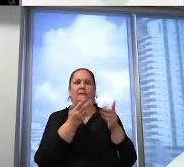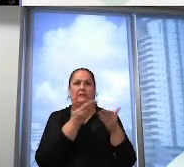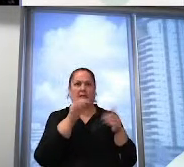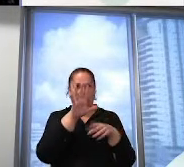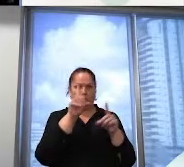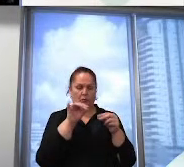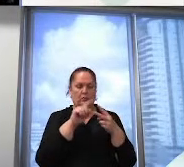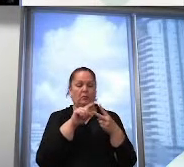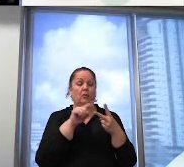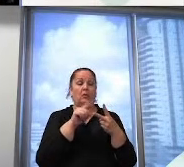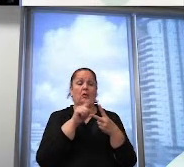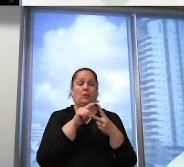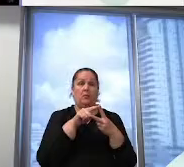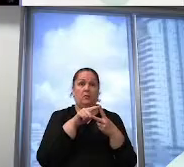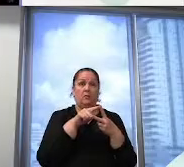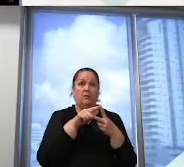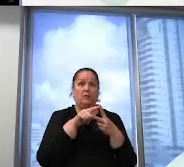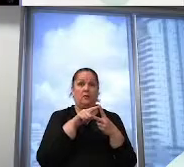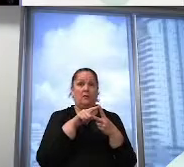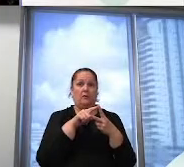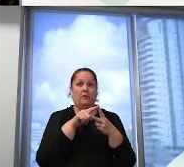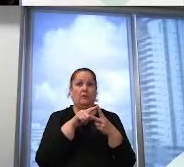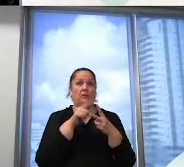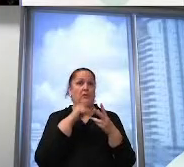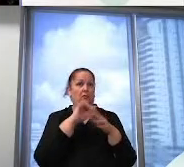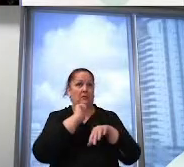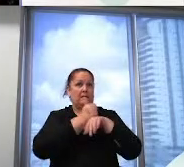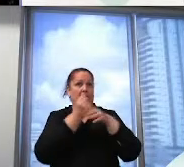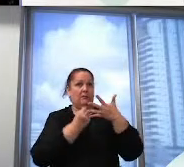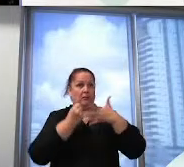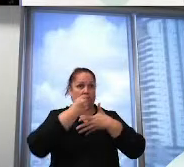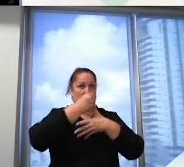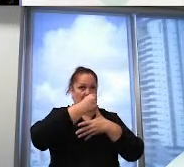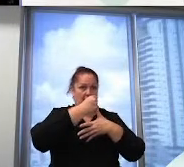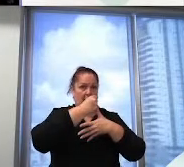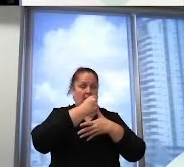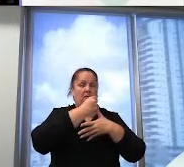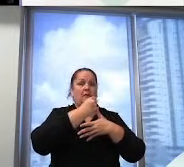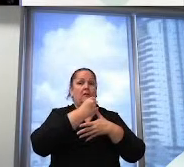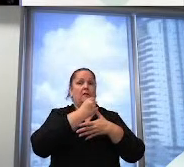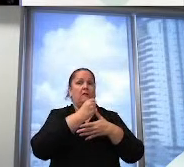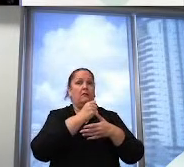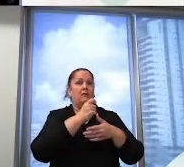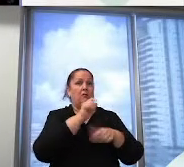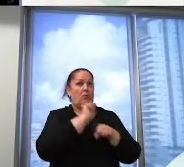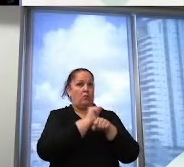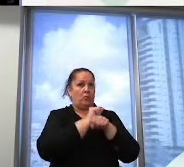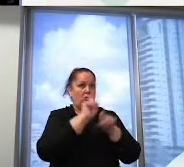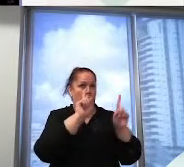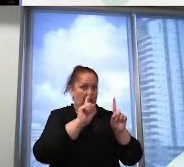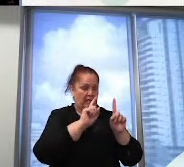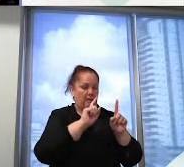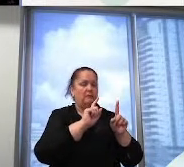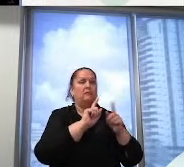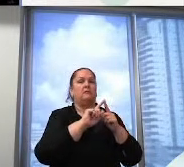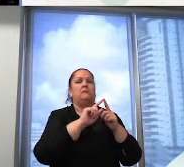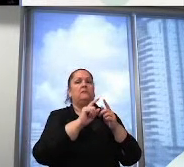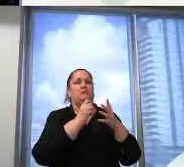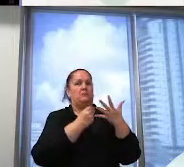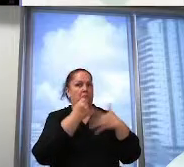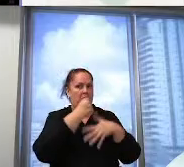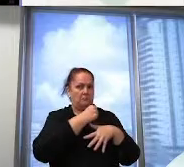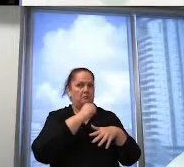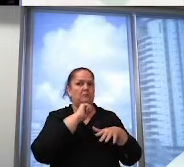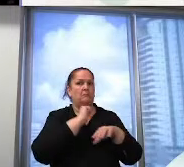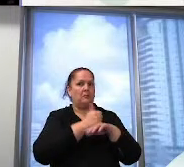different things that you do. One is that you come up with priorities for where the work should go, and in coming up